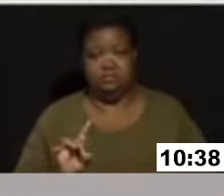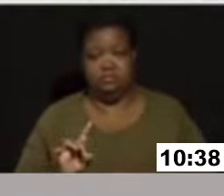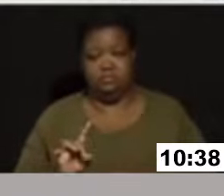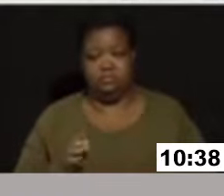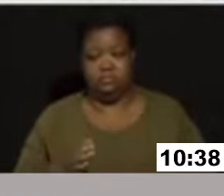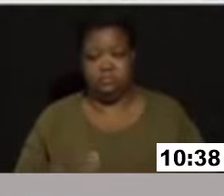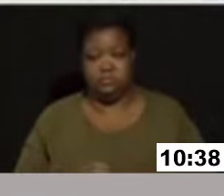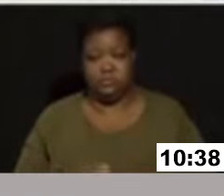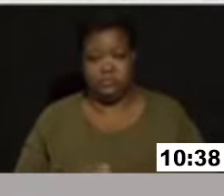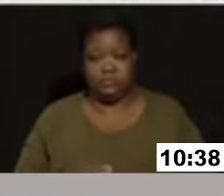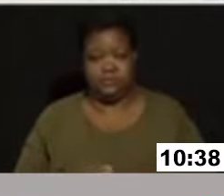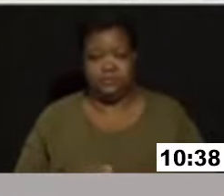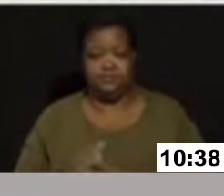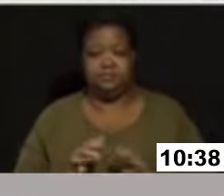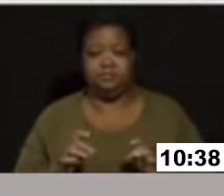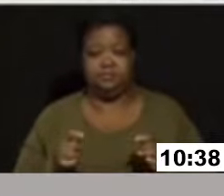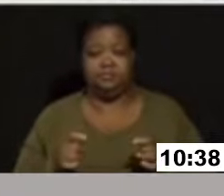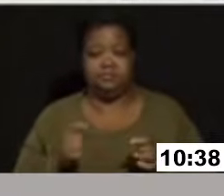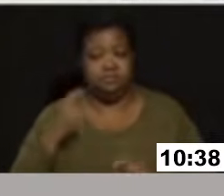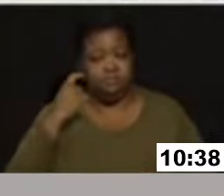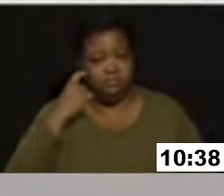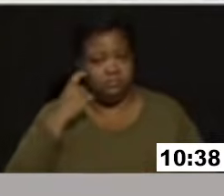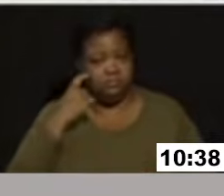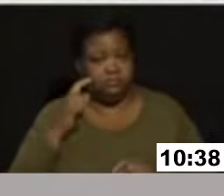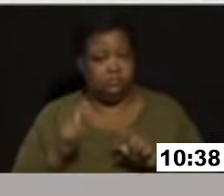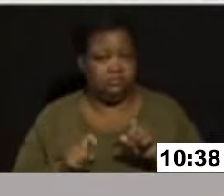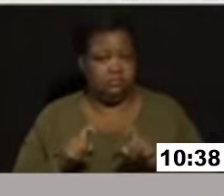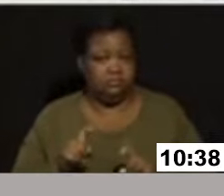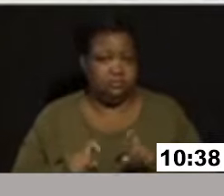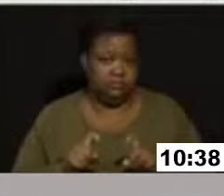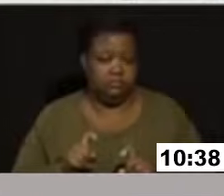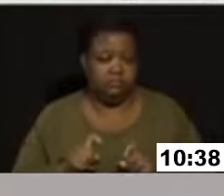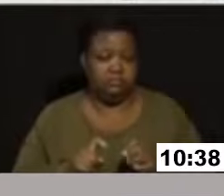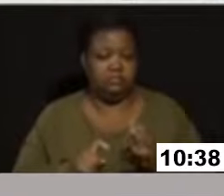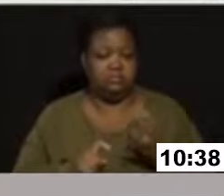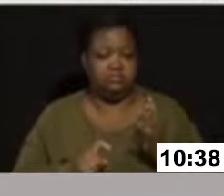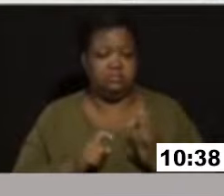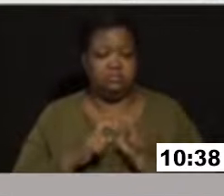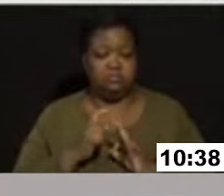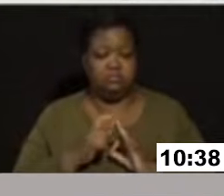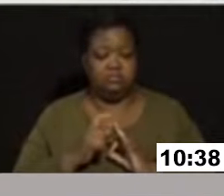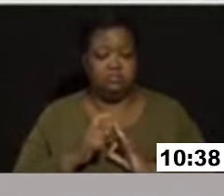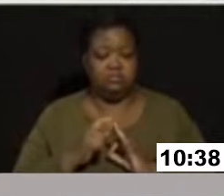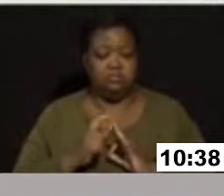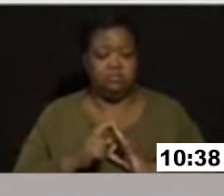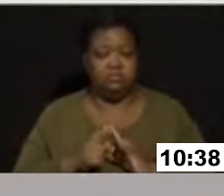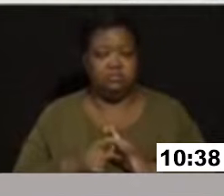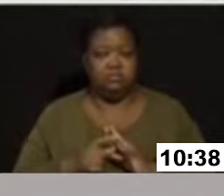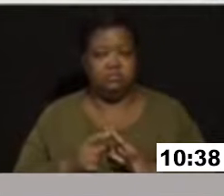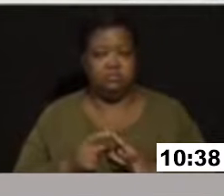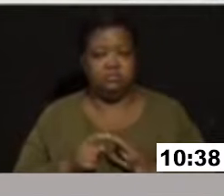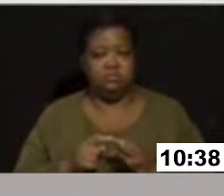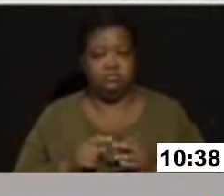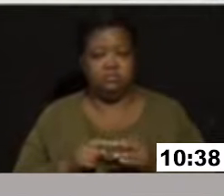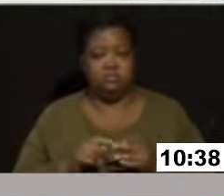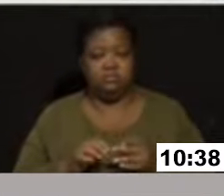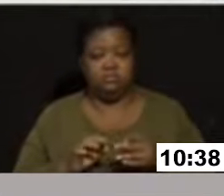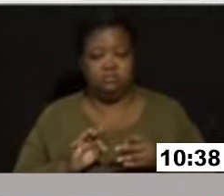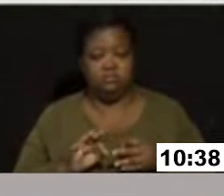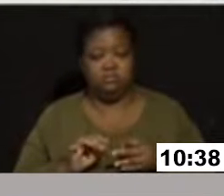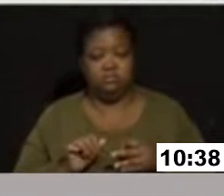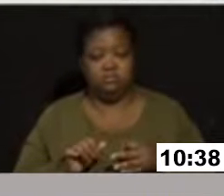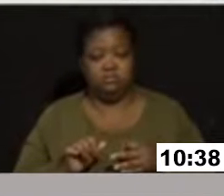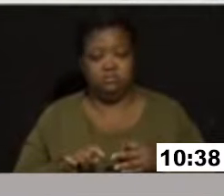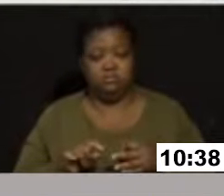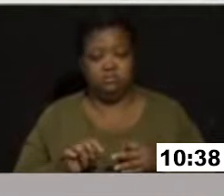rule, the Commission has to apply its mind as to which of those three alternatives it's going to allow, the 3.6